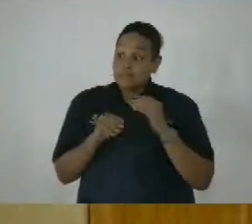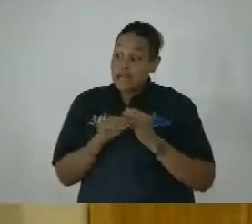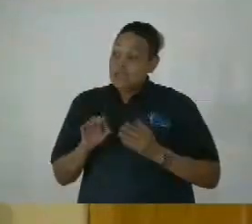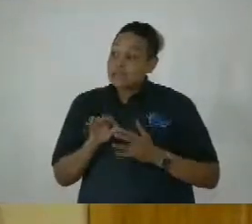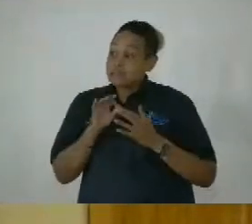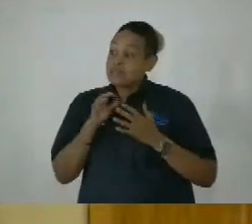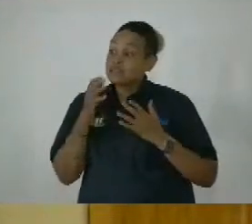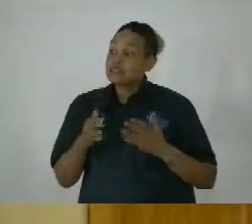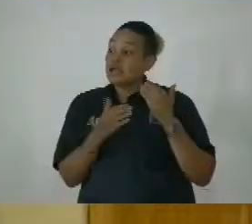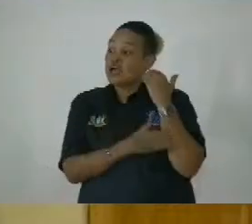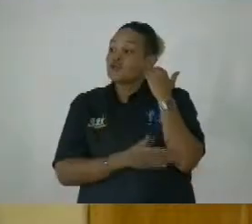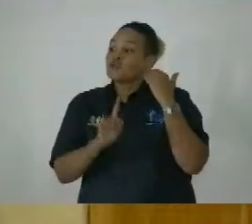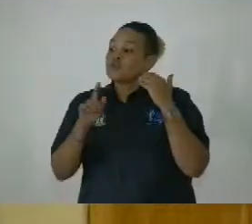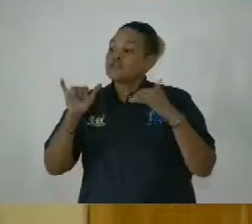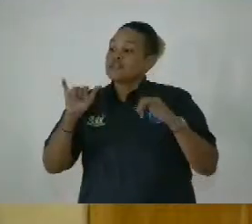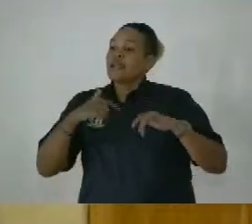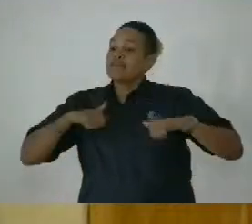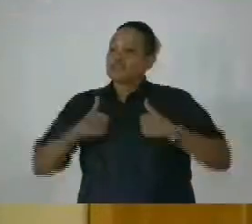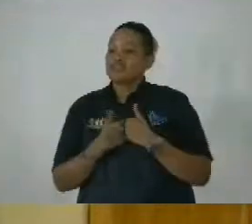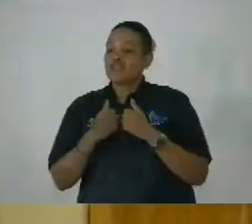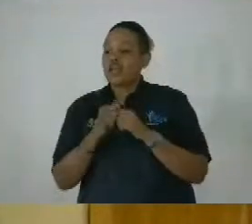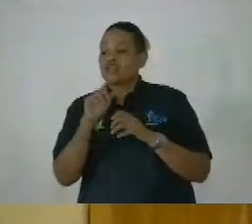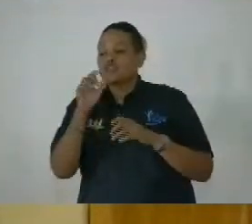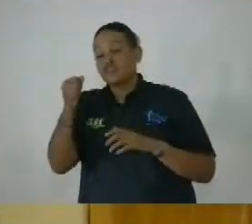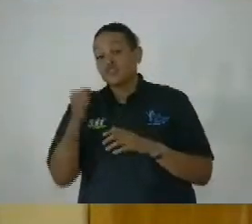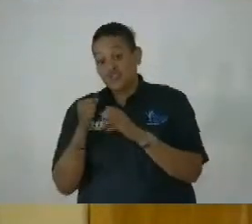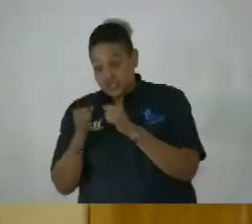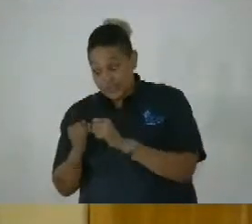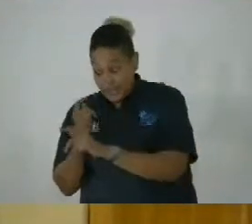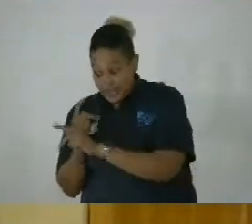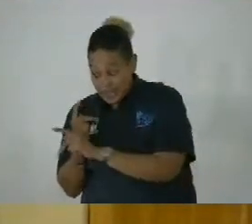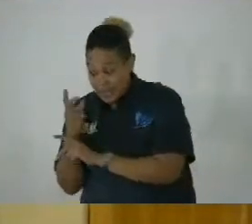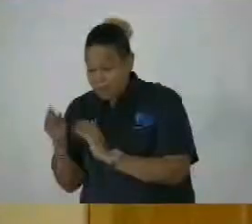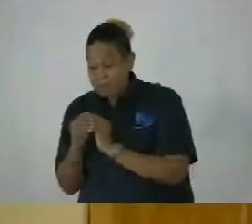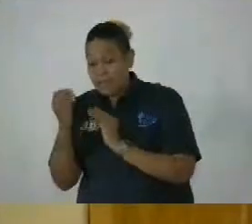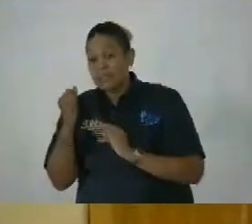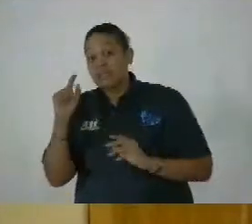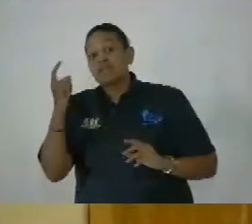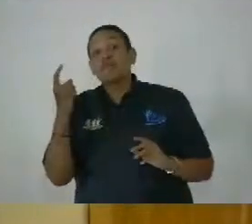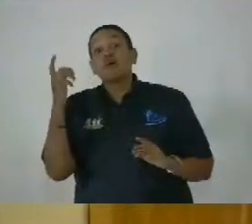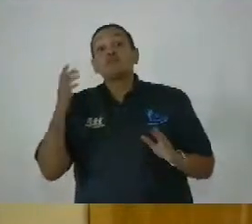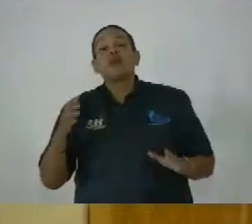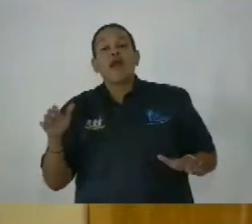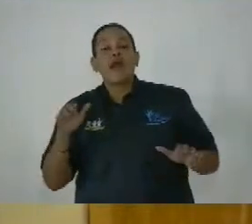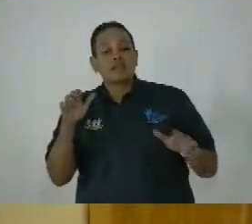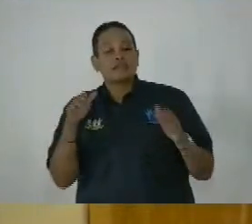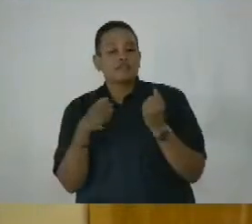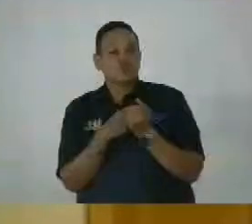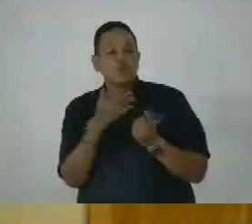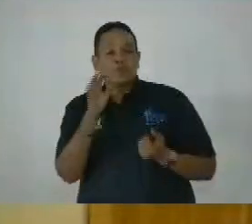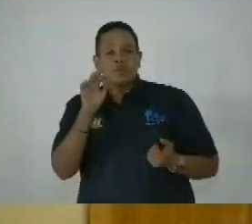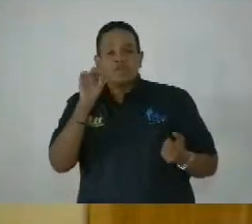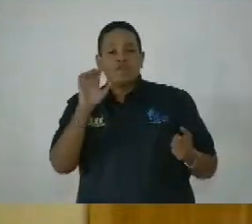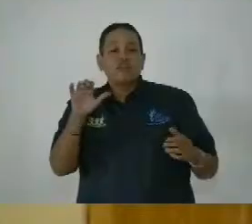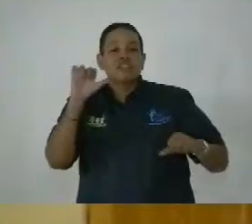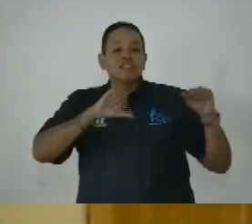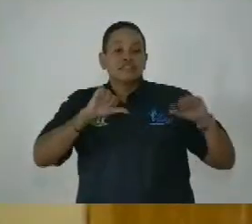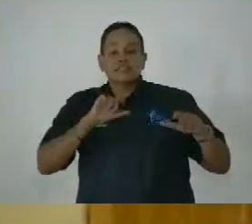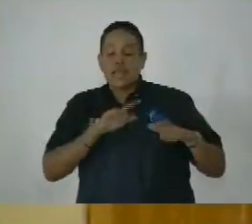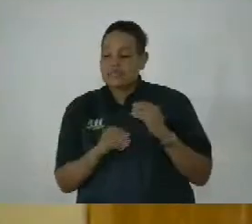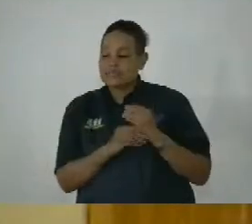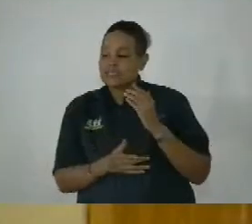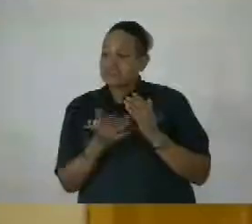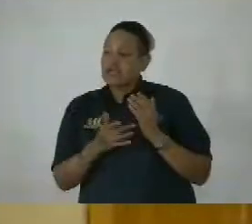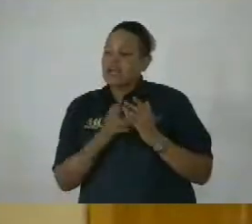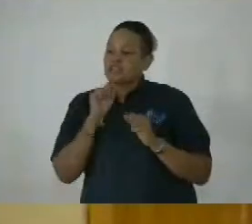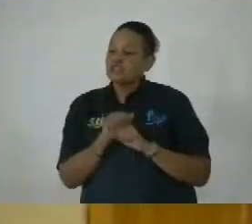country where we still have a challenge retaining, getting first-person affidavit as witness. Forensic science and technology